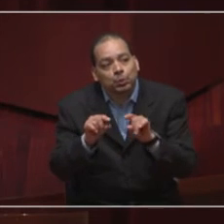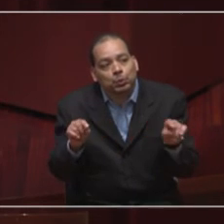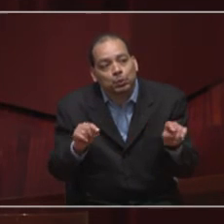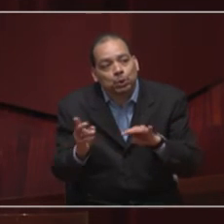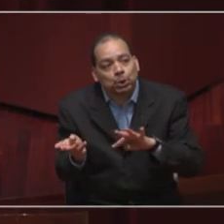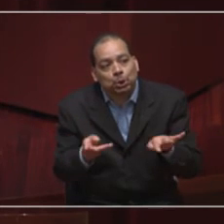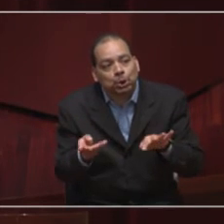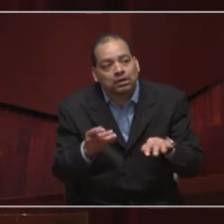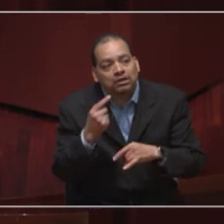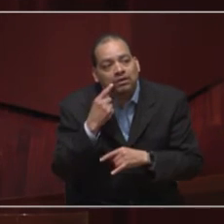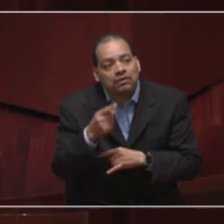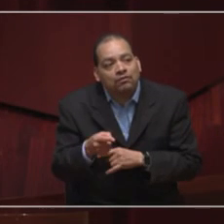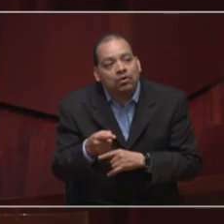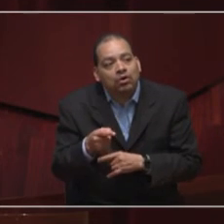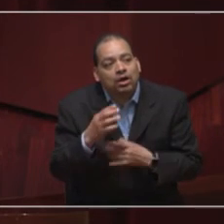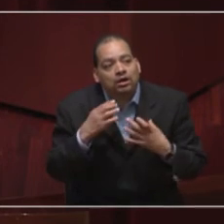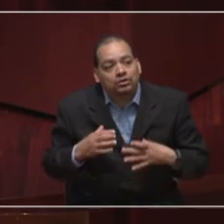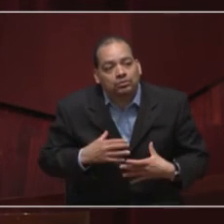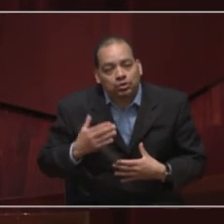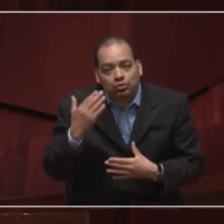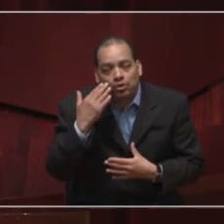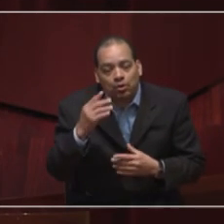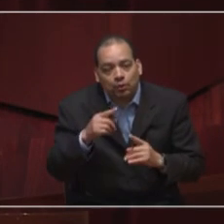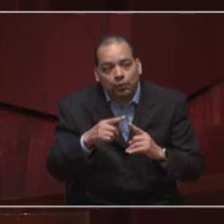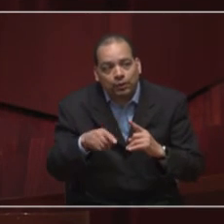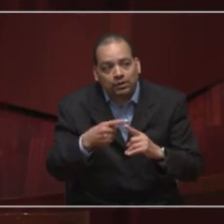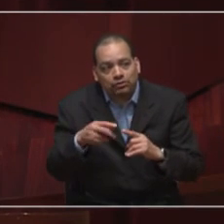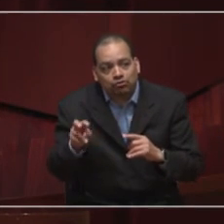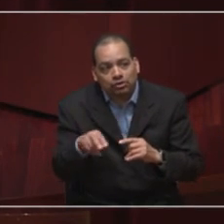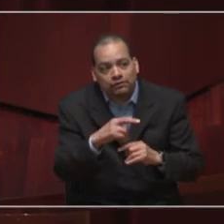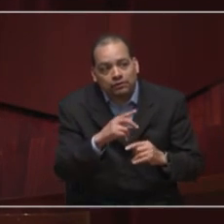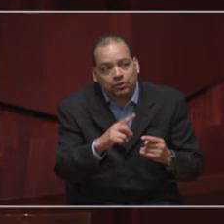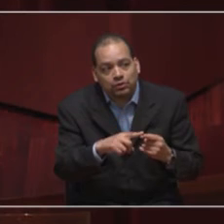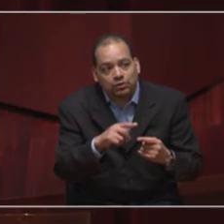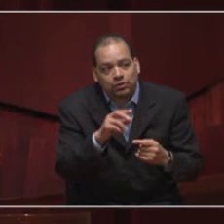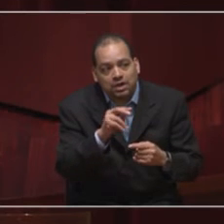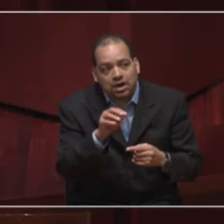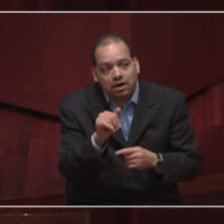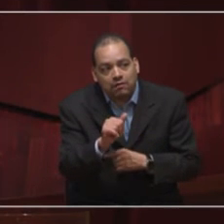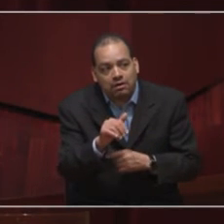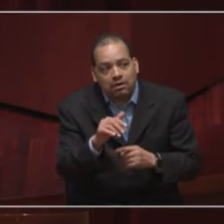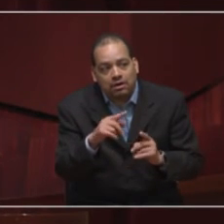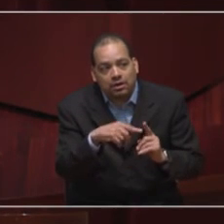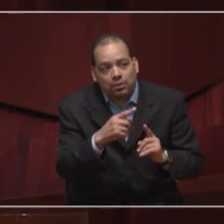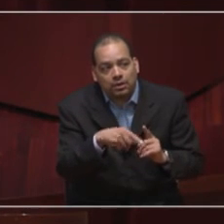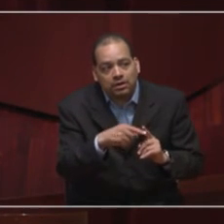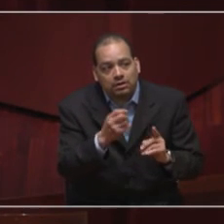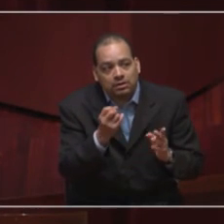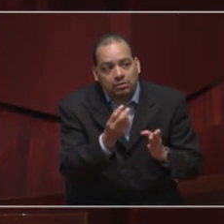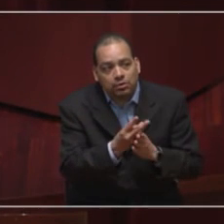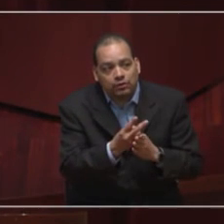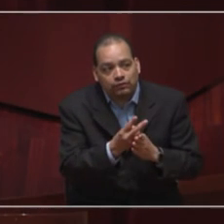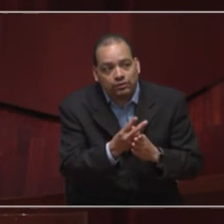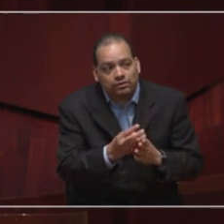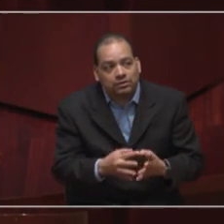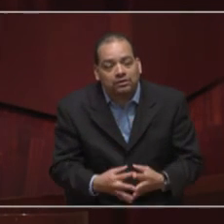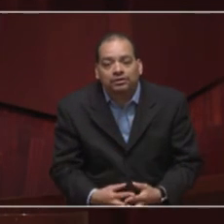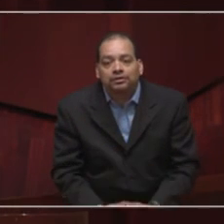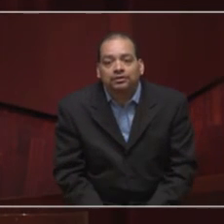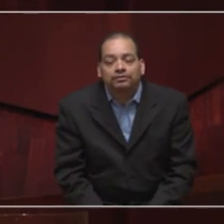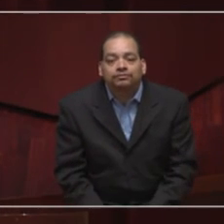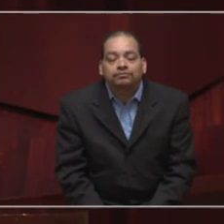transferred it, when you've transferred it to NARA for approval and so forth, and when it's been approved. No, that's